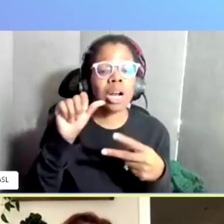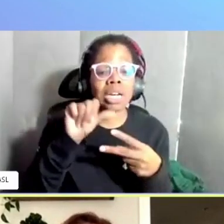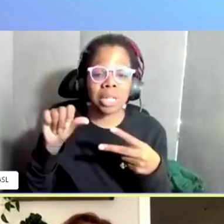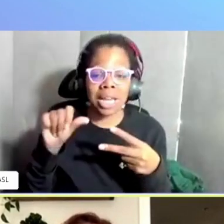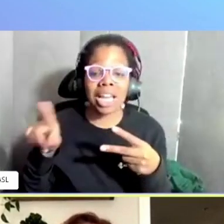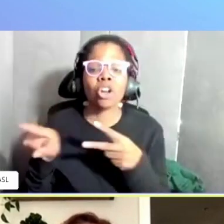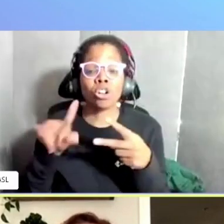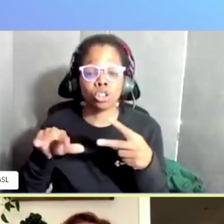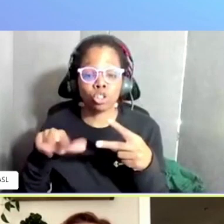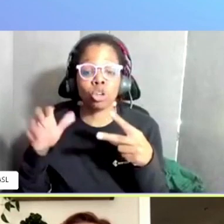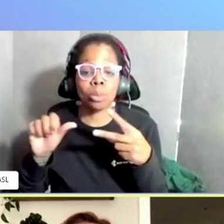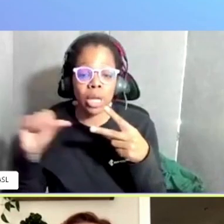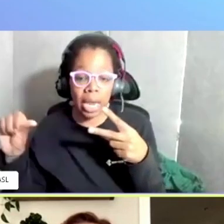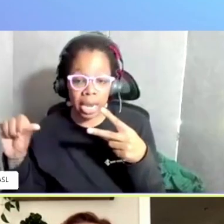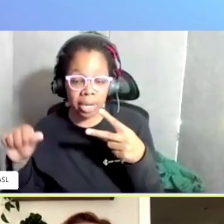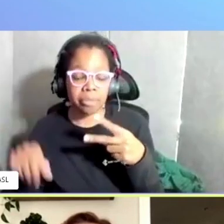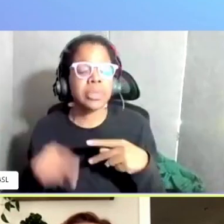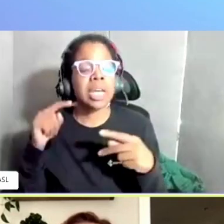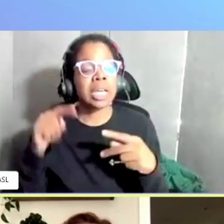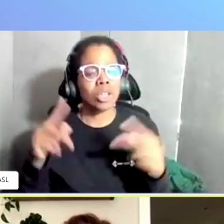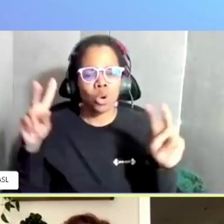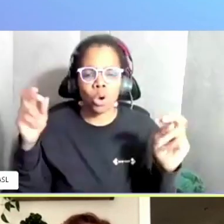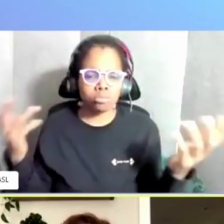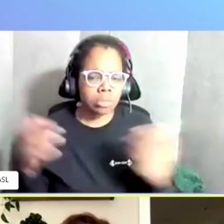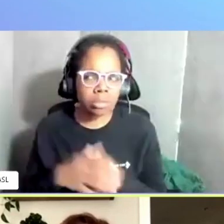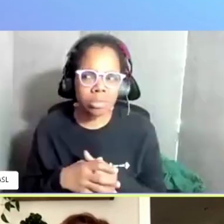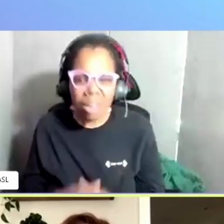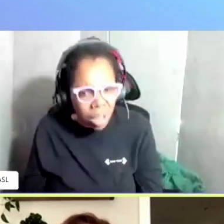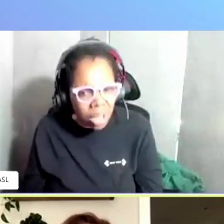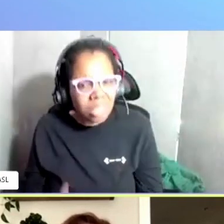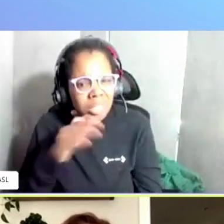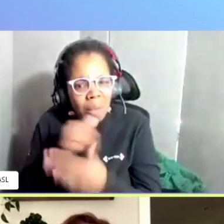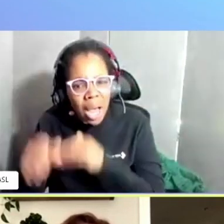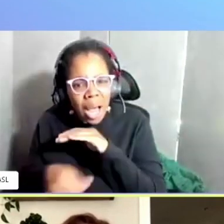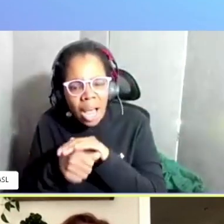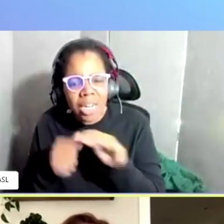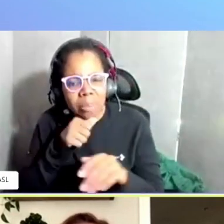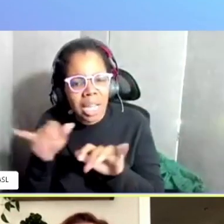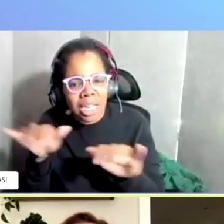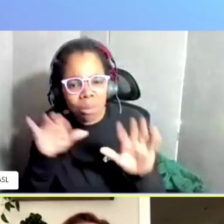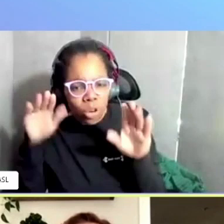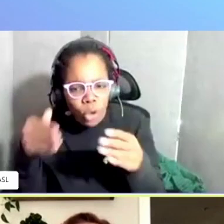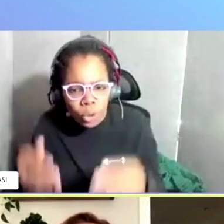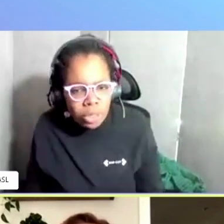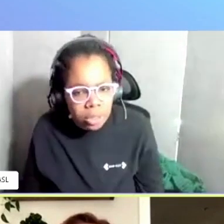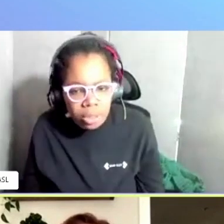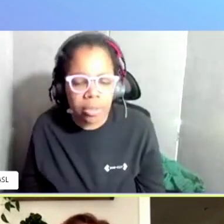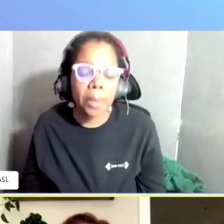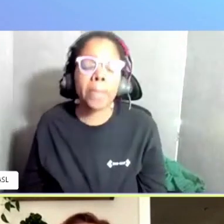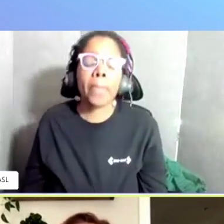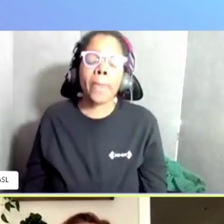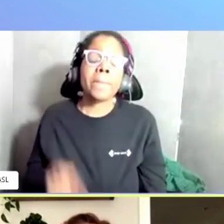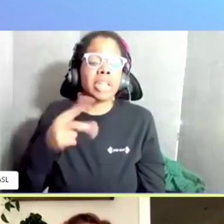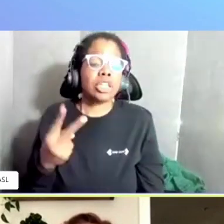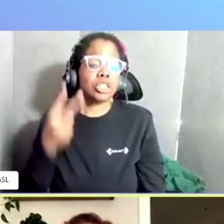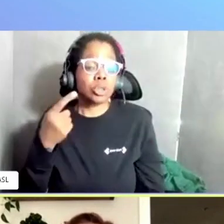version. Persona quote here is, "Hey, stop hiding my keyboard focus." These two success criterion